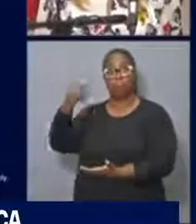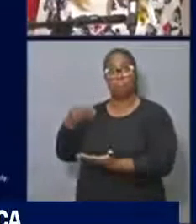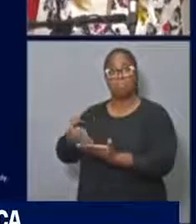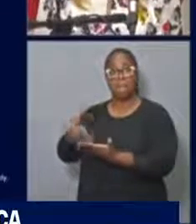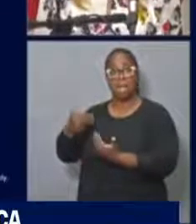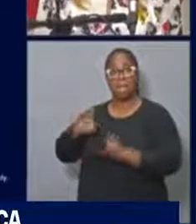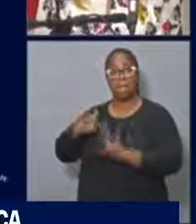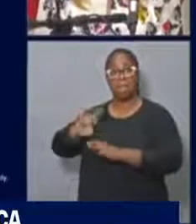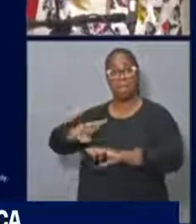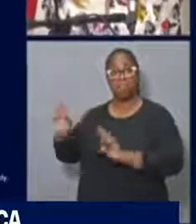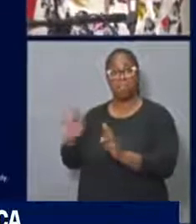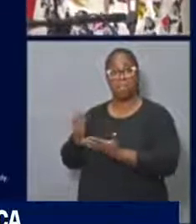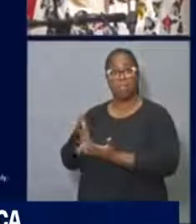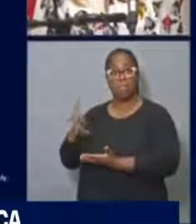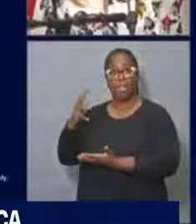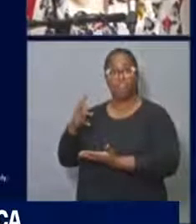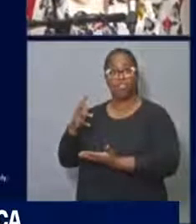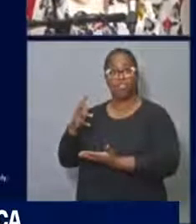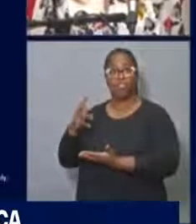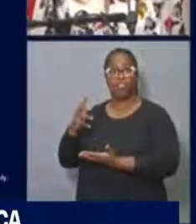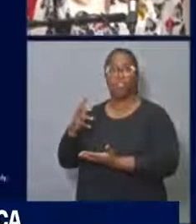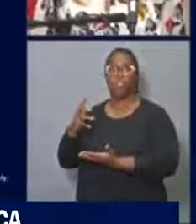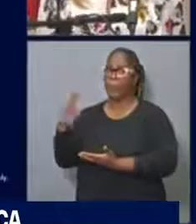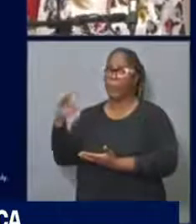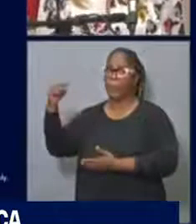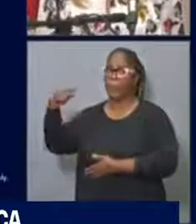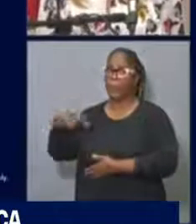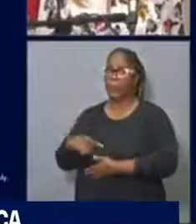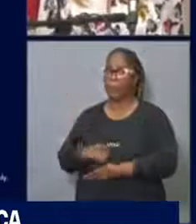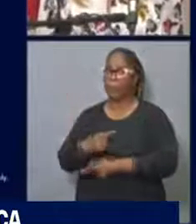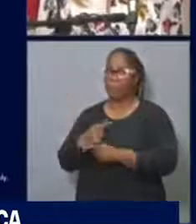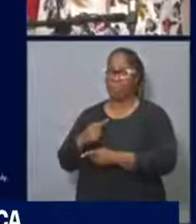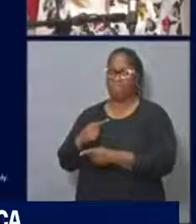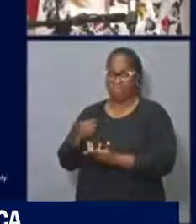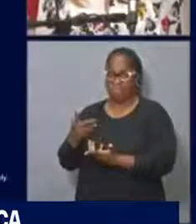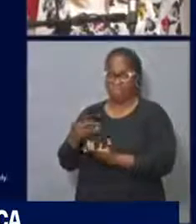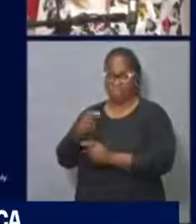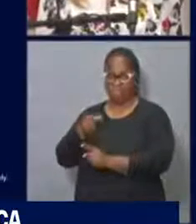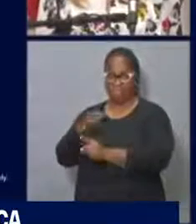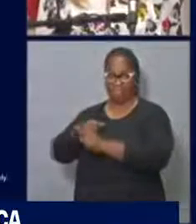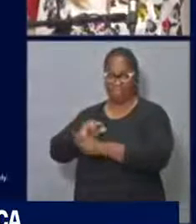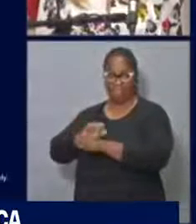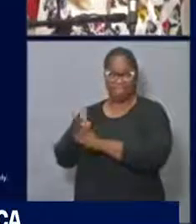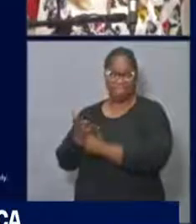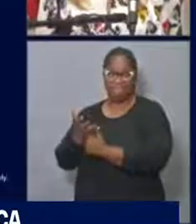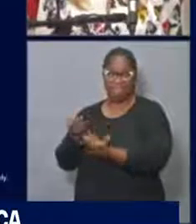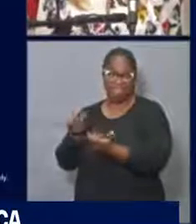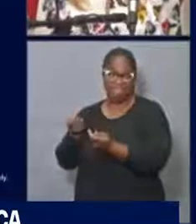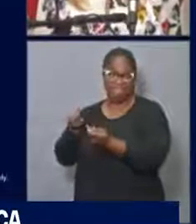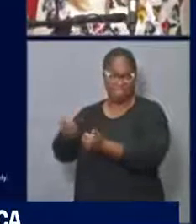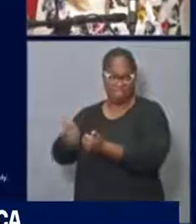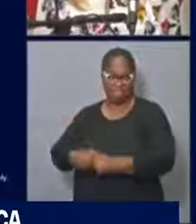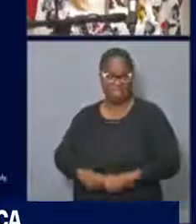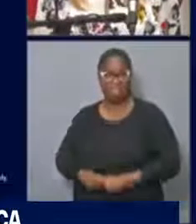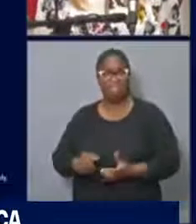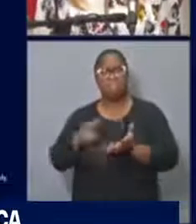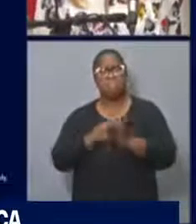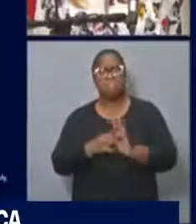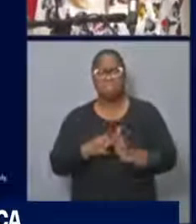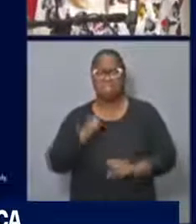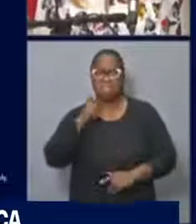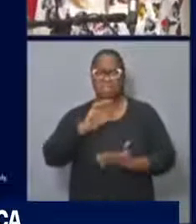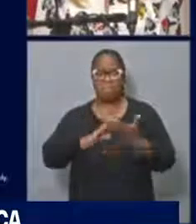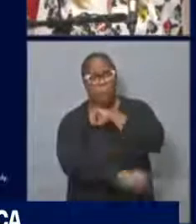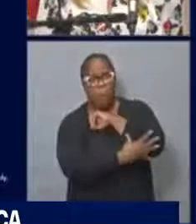line and are impacted the least. This reflects again the burden that our low-income communities face in terms of their exposure to the